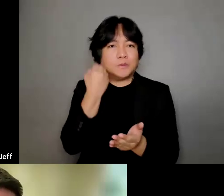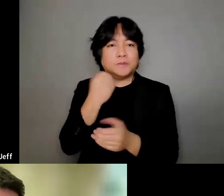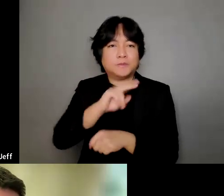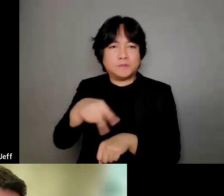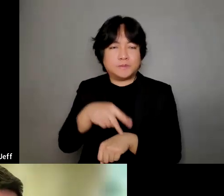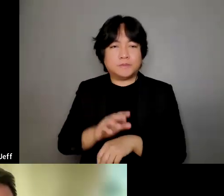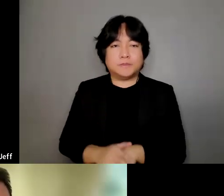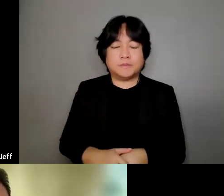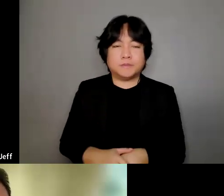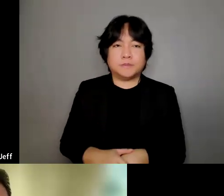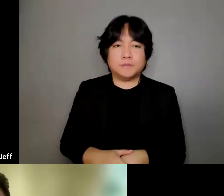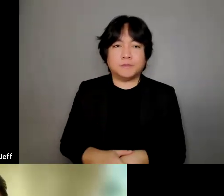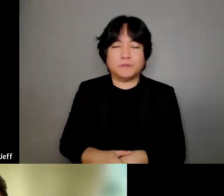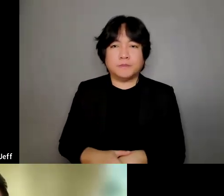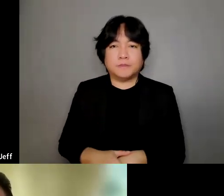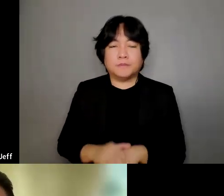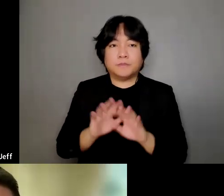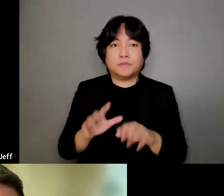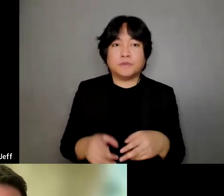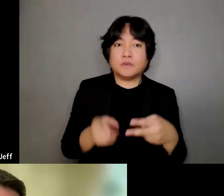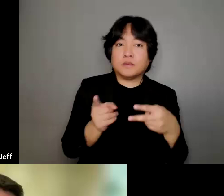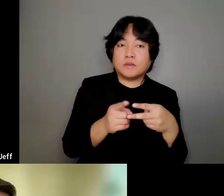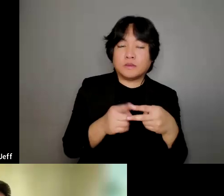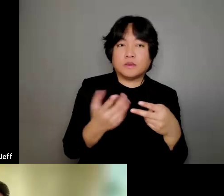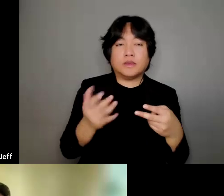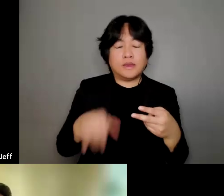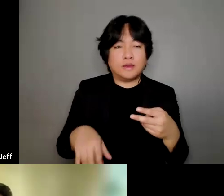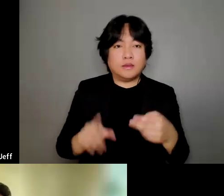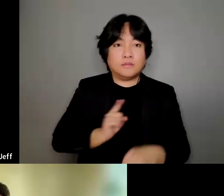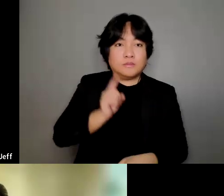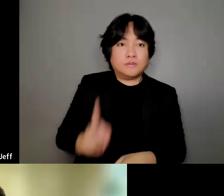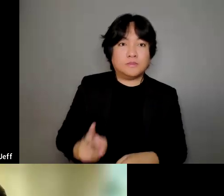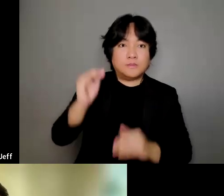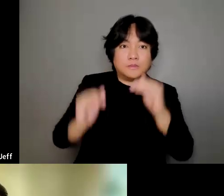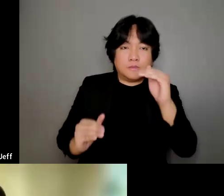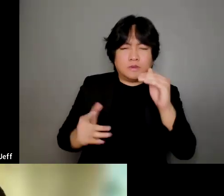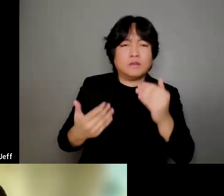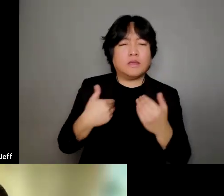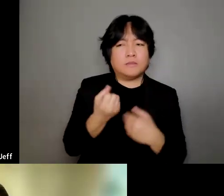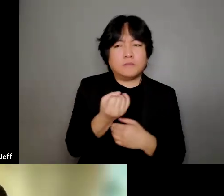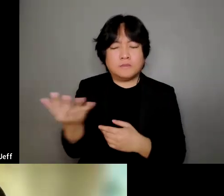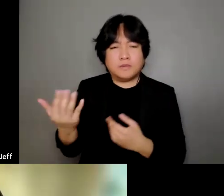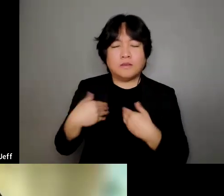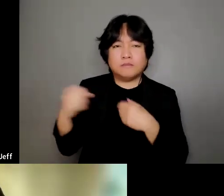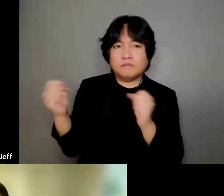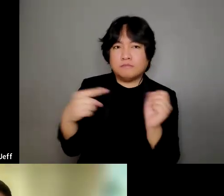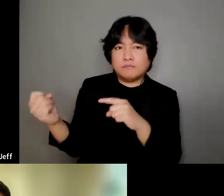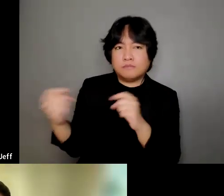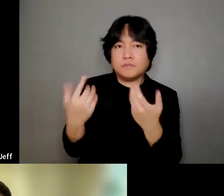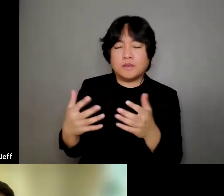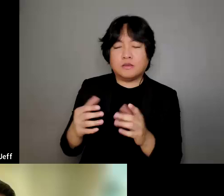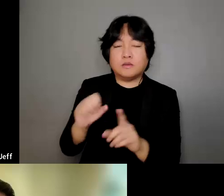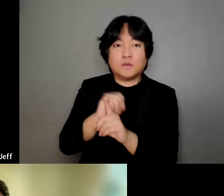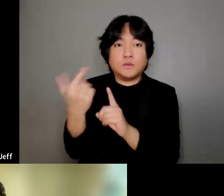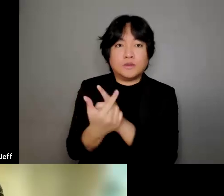Yung una yung indices and rankings. We do have several LGBTQI equality or social